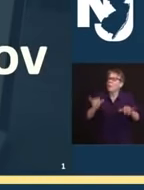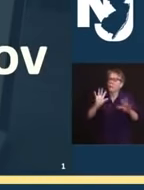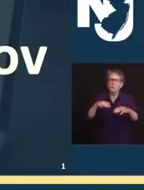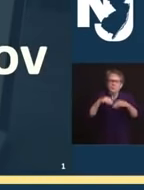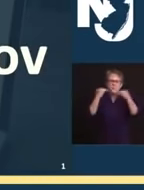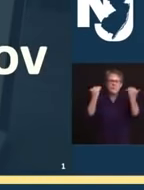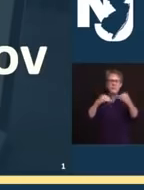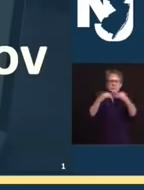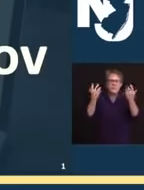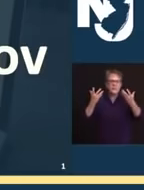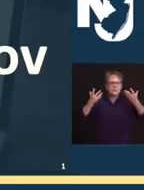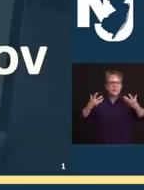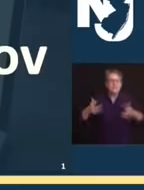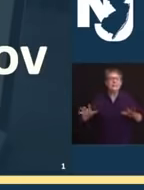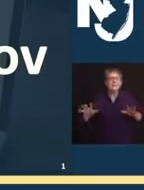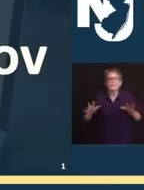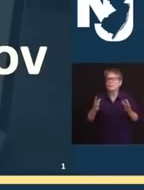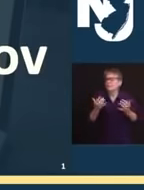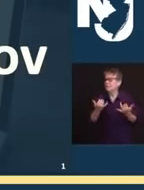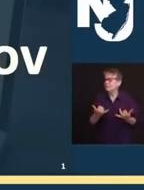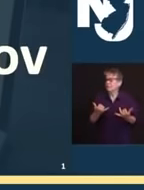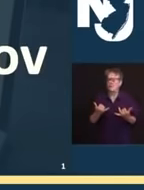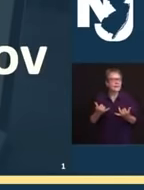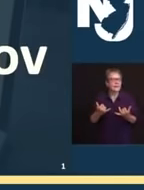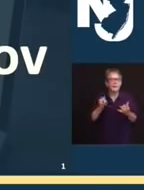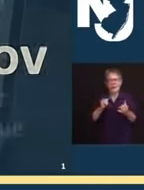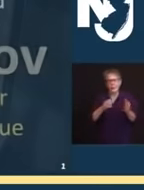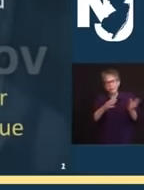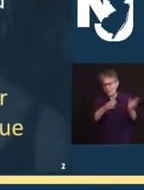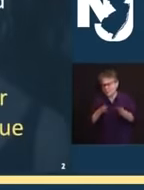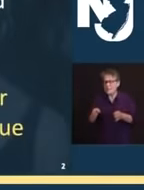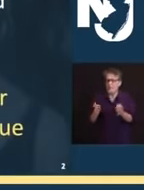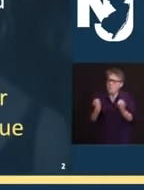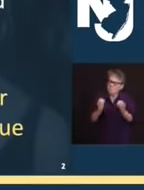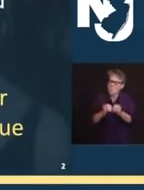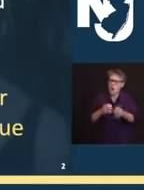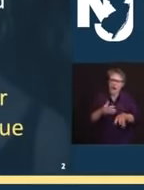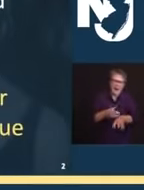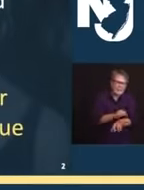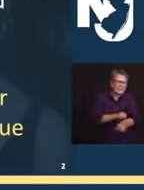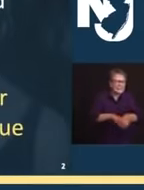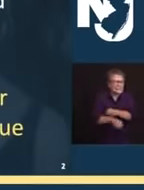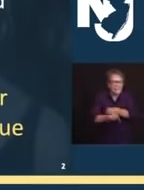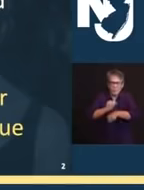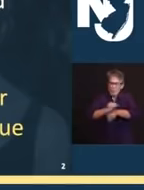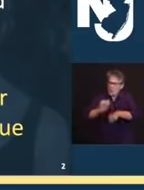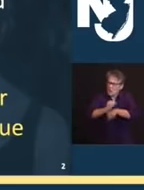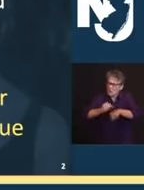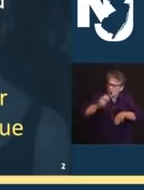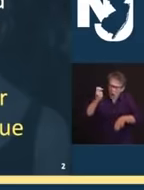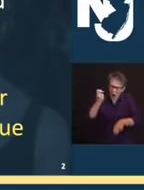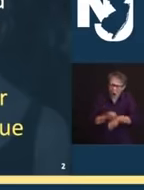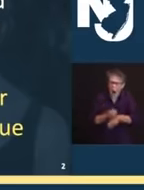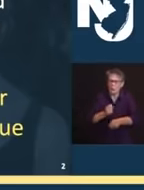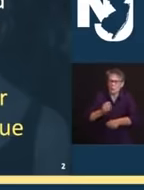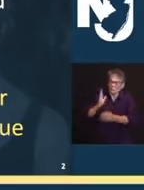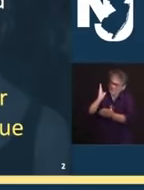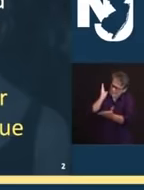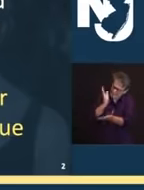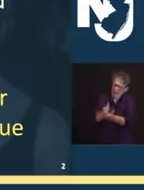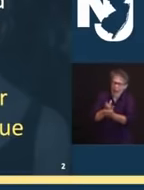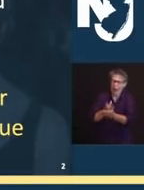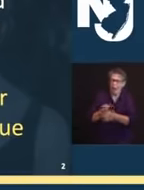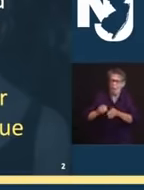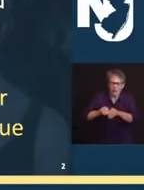us crush the curve in the spring. So with that, effective this Thursday, November 12th, all